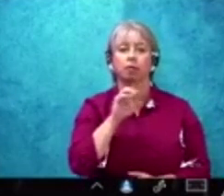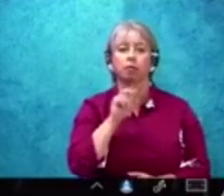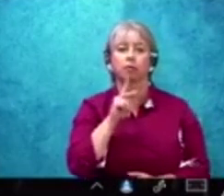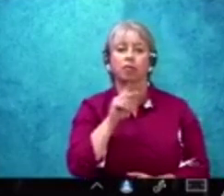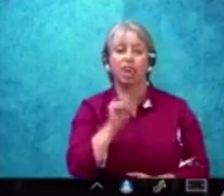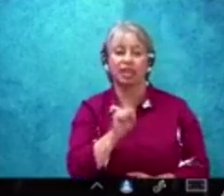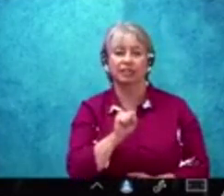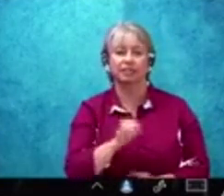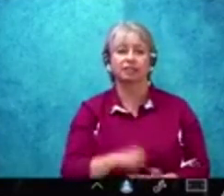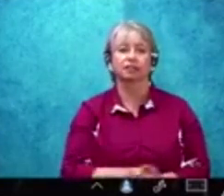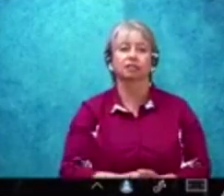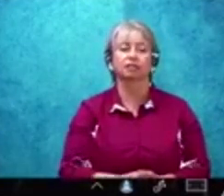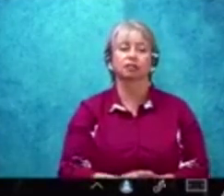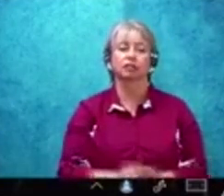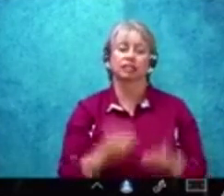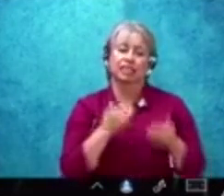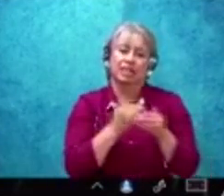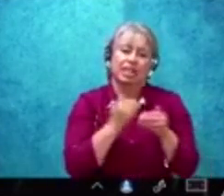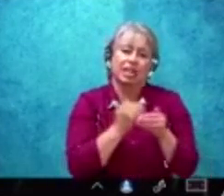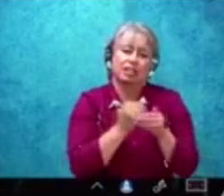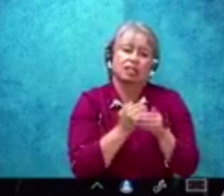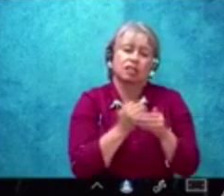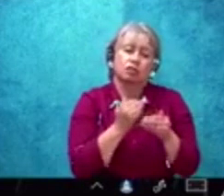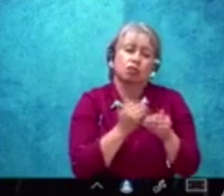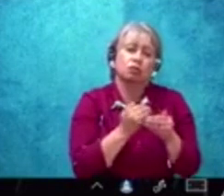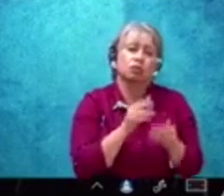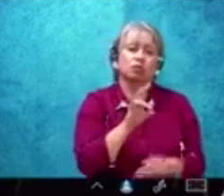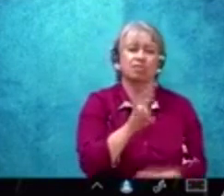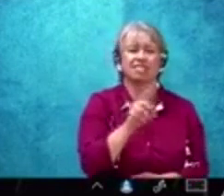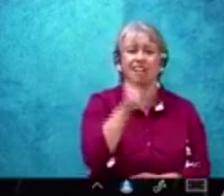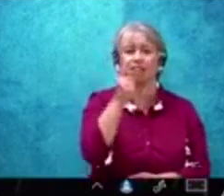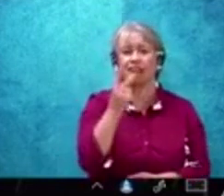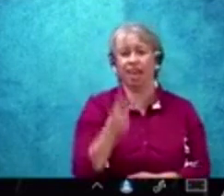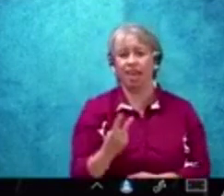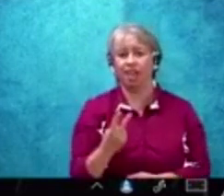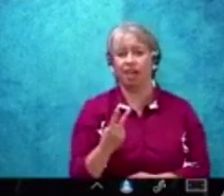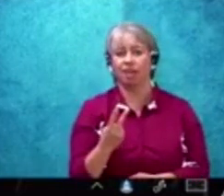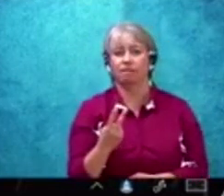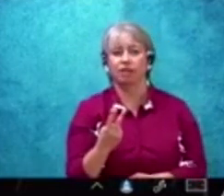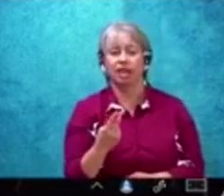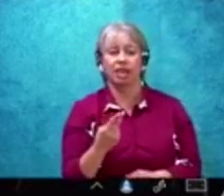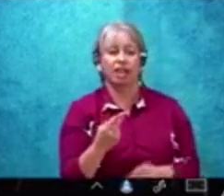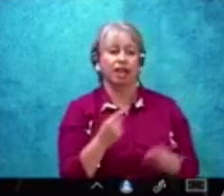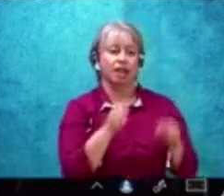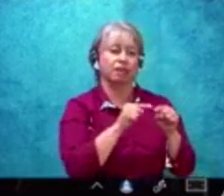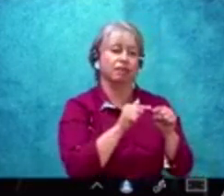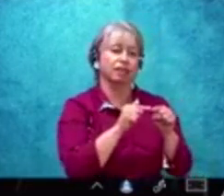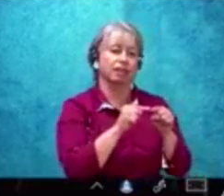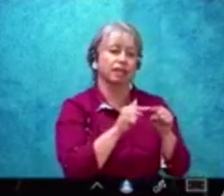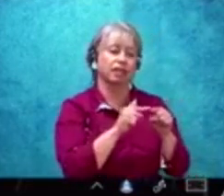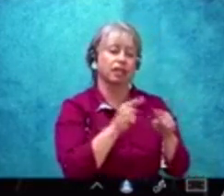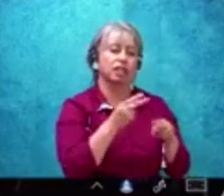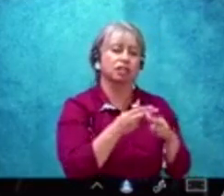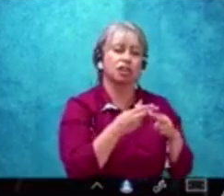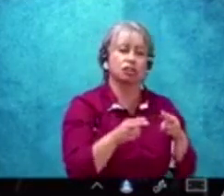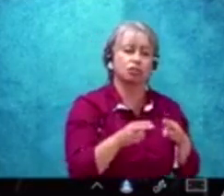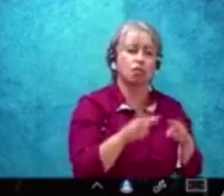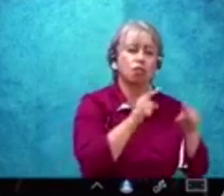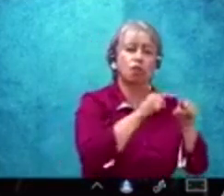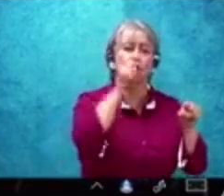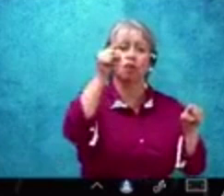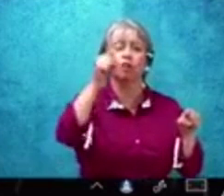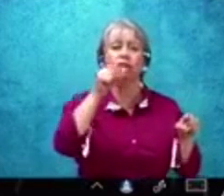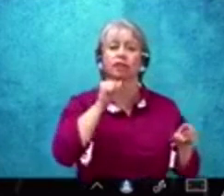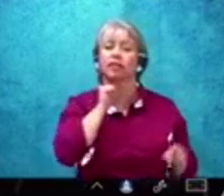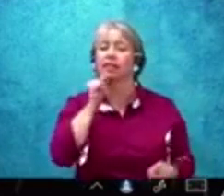7.42 blocks, which is close to 7.5, is a lot shorter than 11 blocks. So that's how